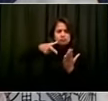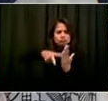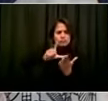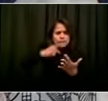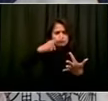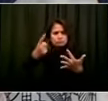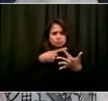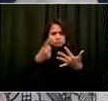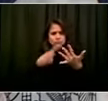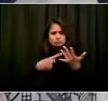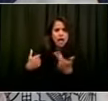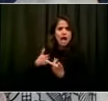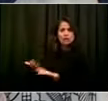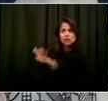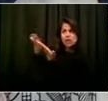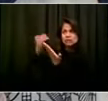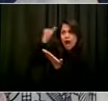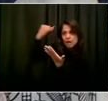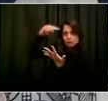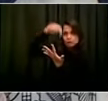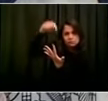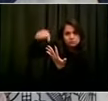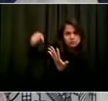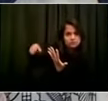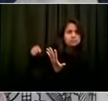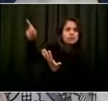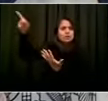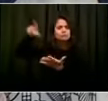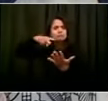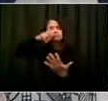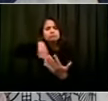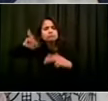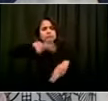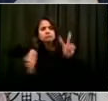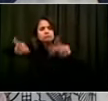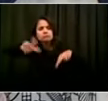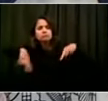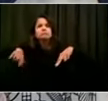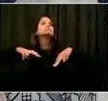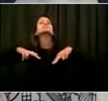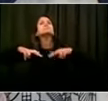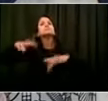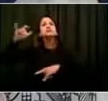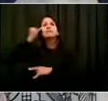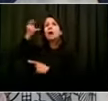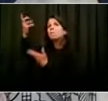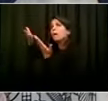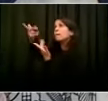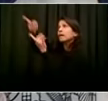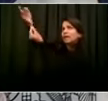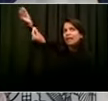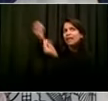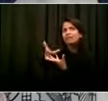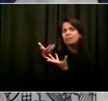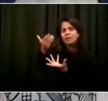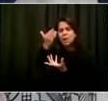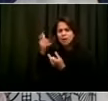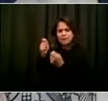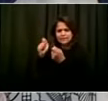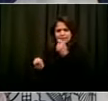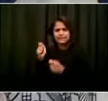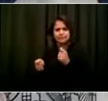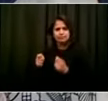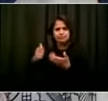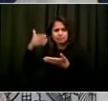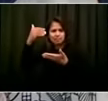to move as early as Wednesday morning. If the state comes back with a modification, we'll of course follow that modification. I do not expect,